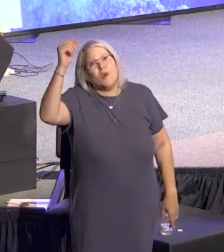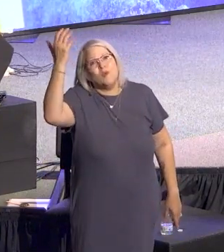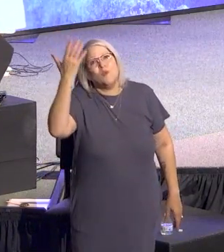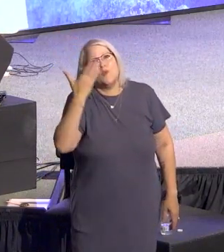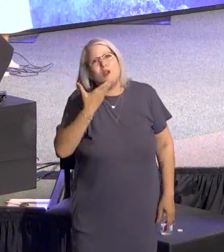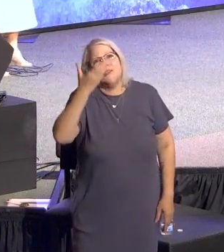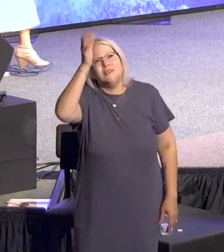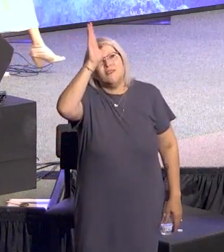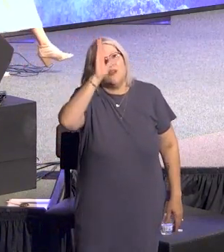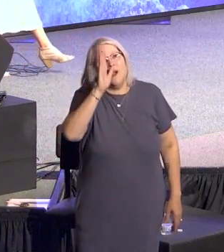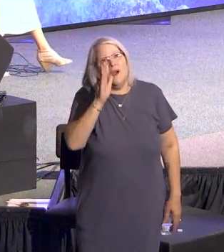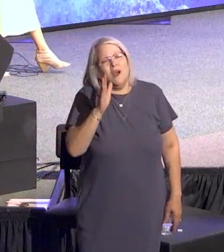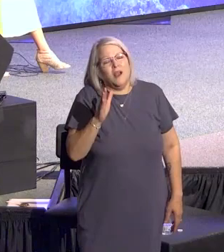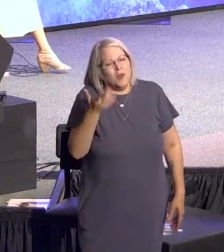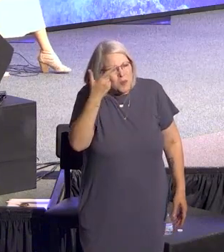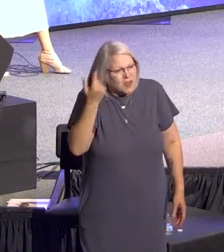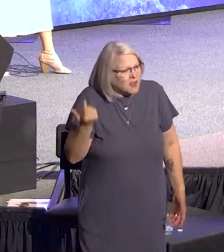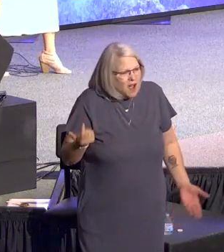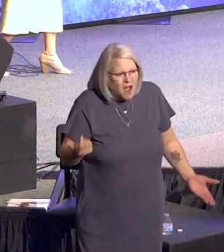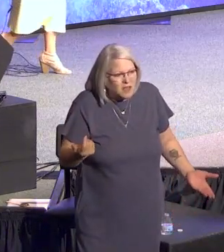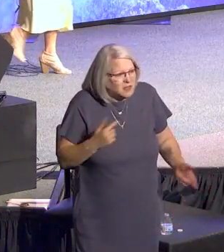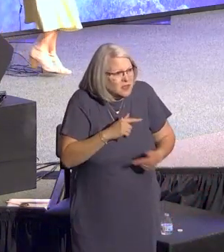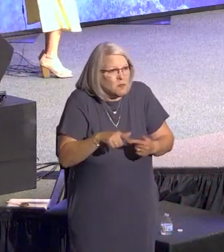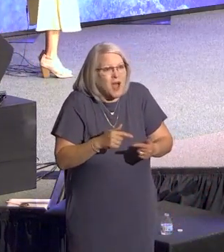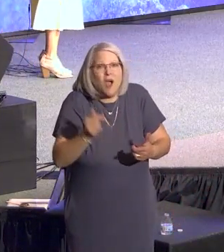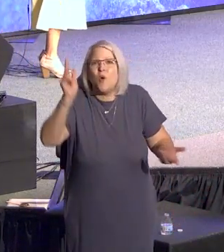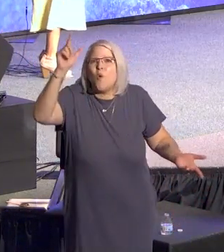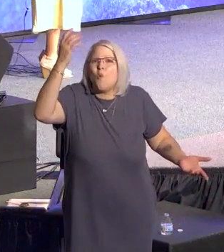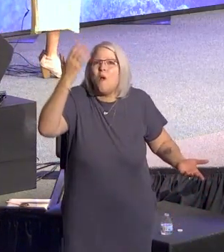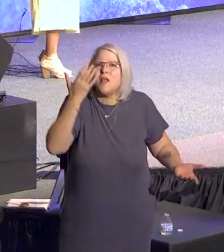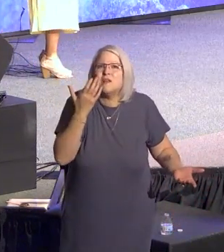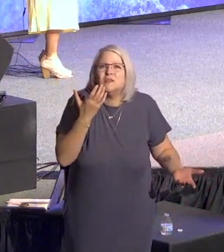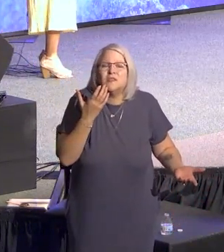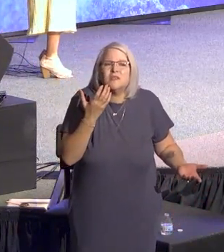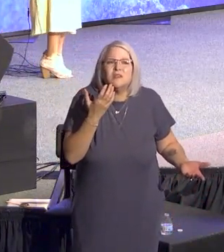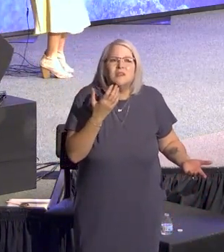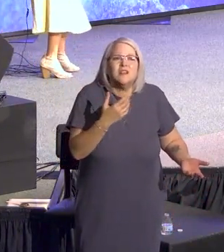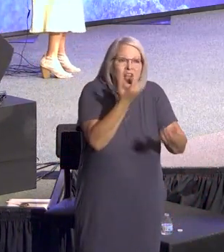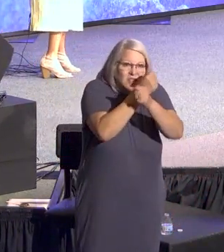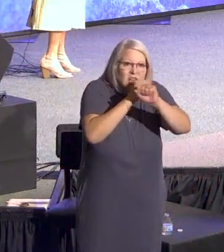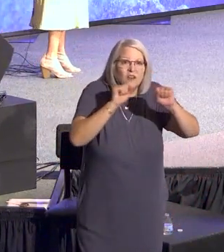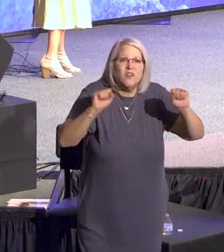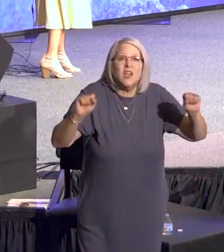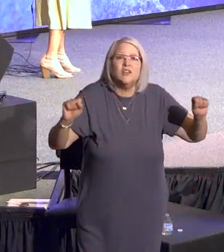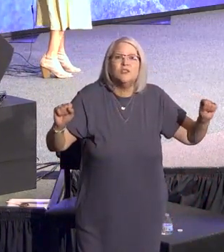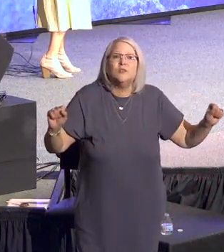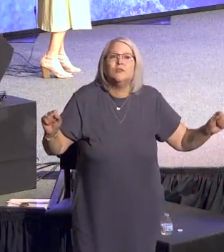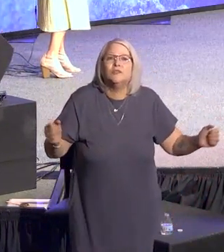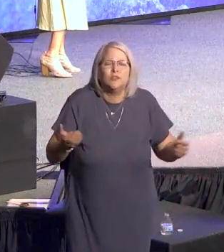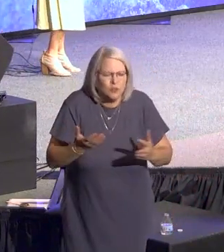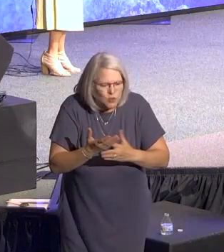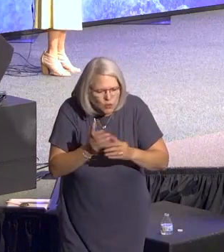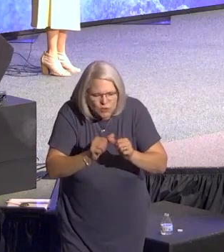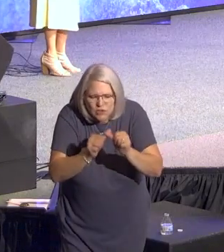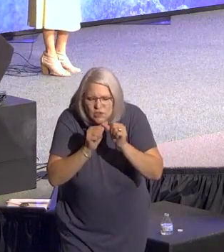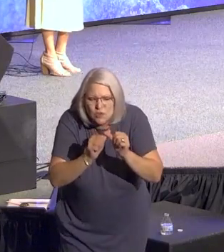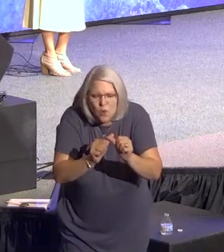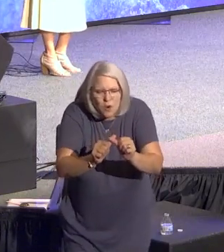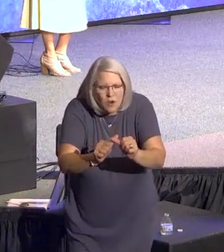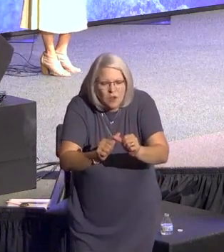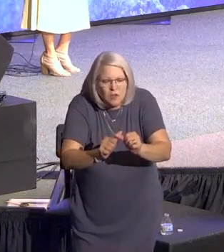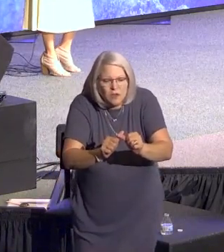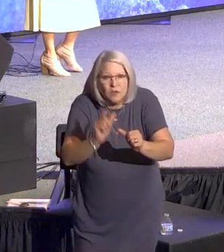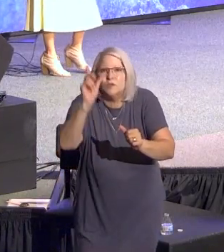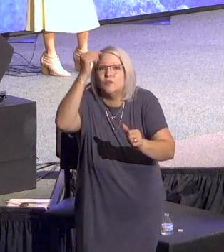God. Because it's really all about grace. Grace for salvation, grace to endure, grace to